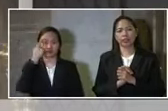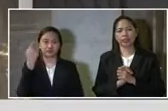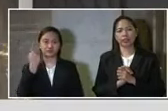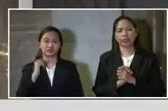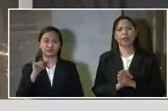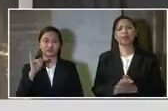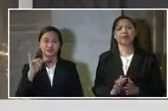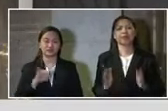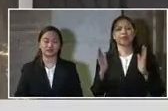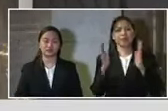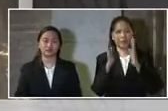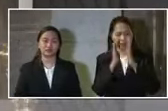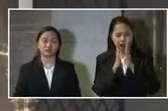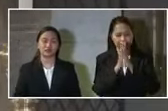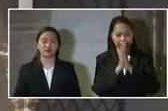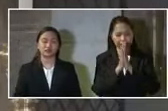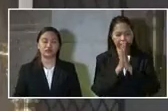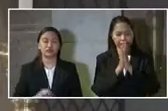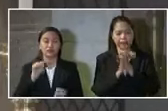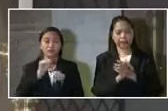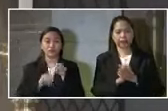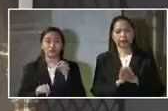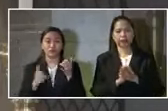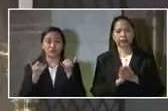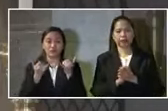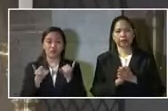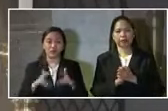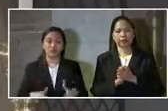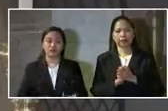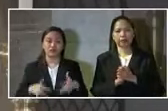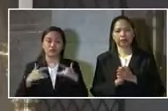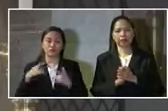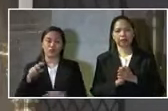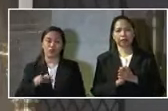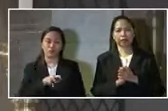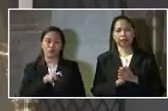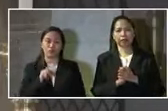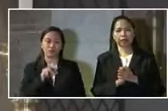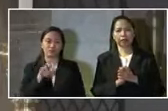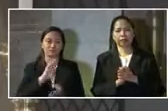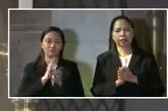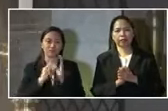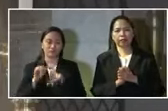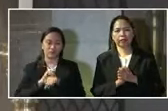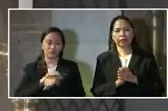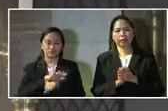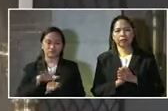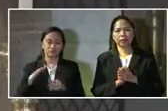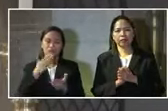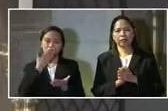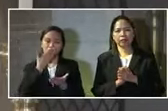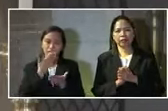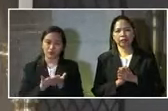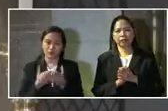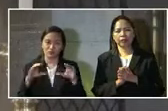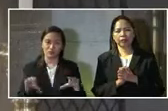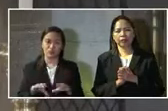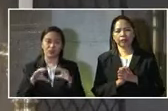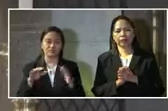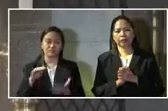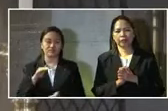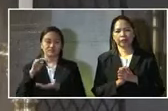forever. Amen. So that on this life's journey, you may be effective in good works,